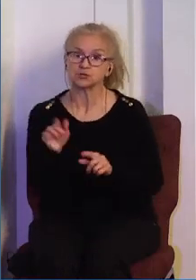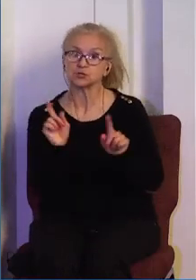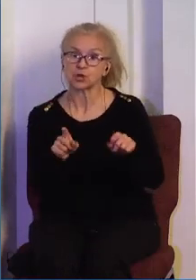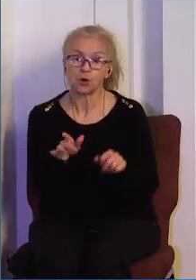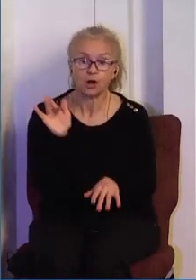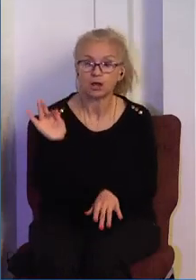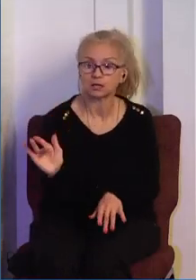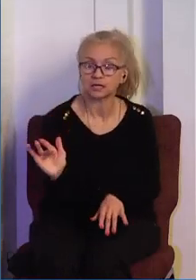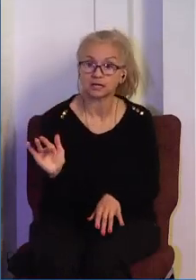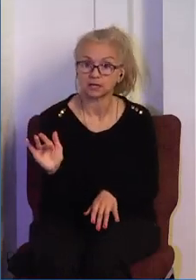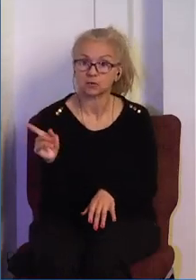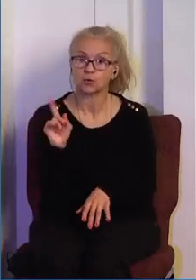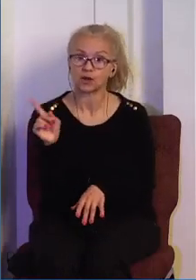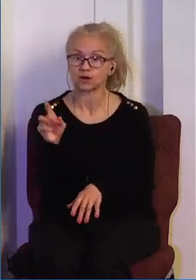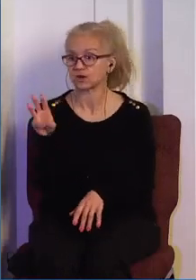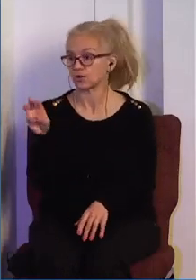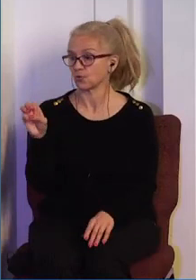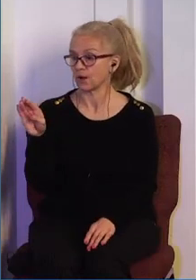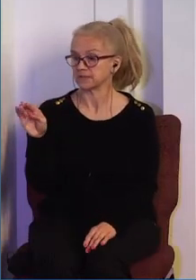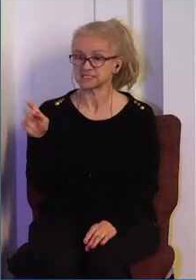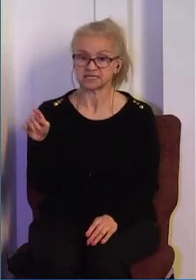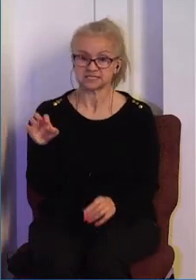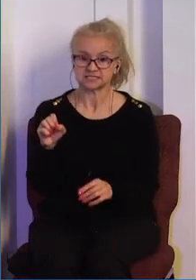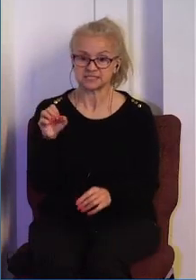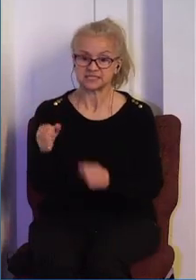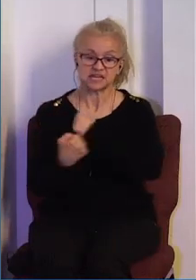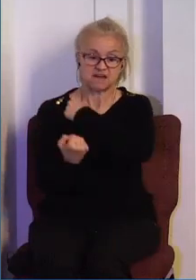it on our website,